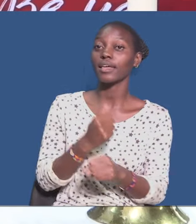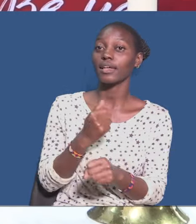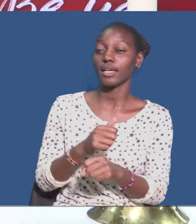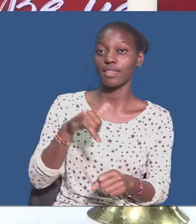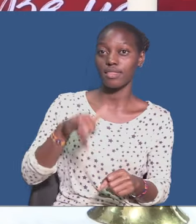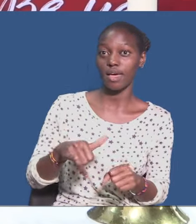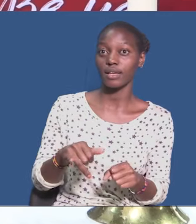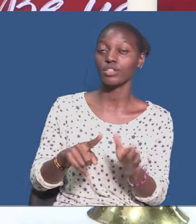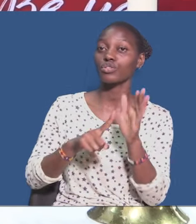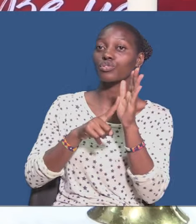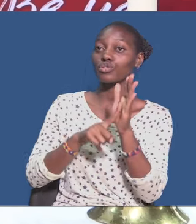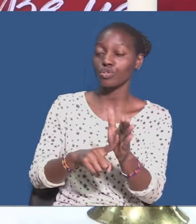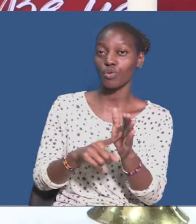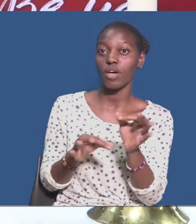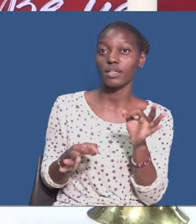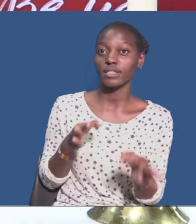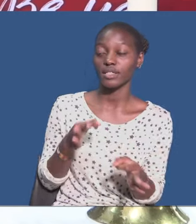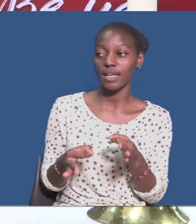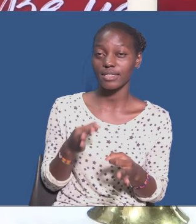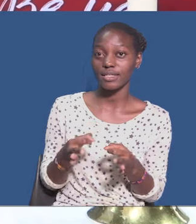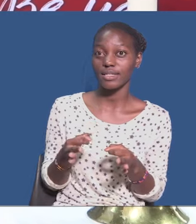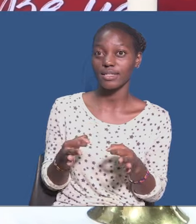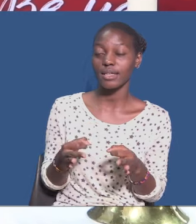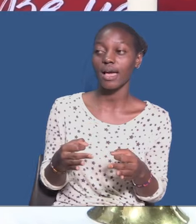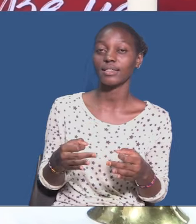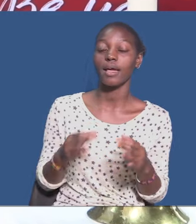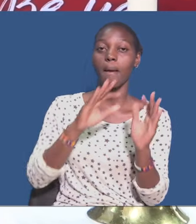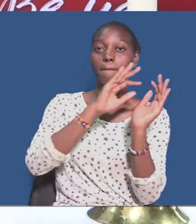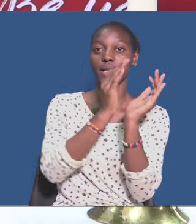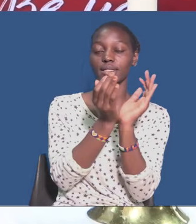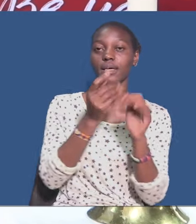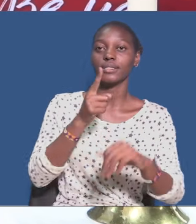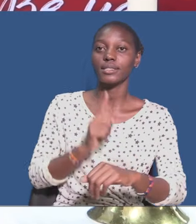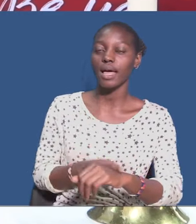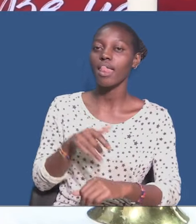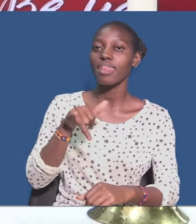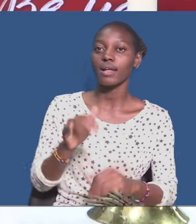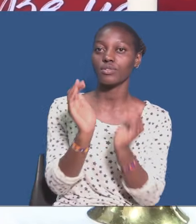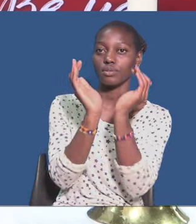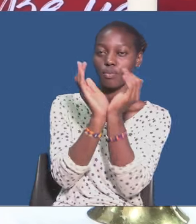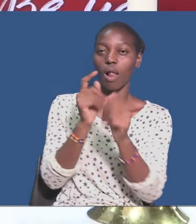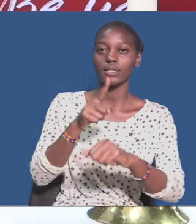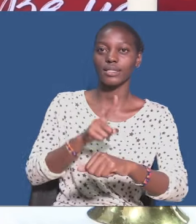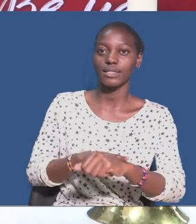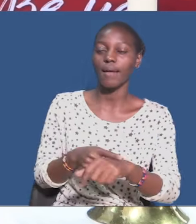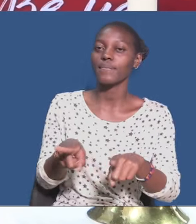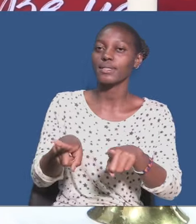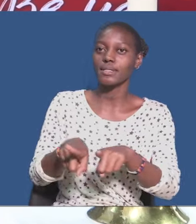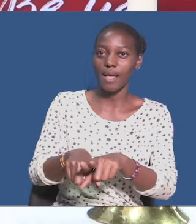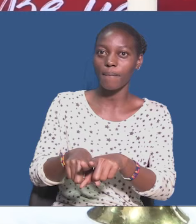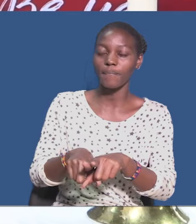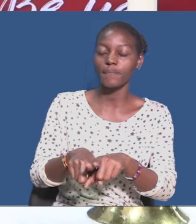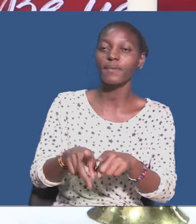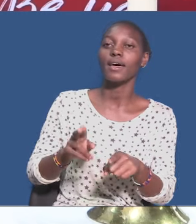his justice at the present time. This was Paul's time and even